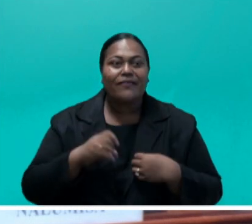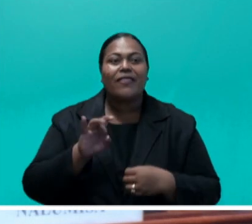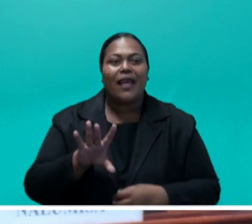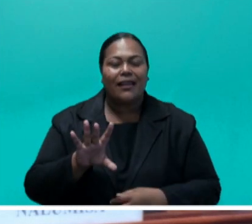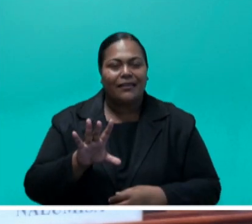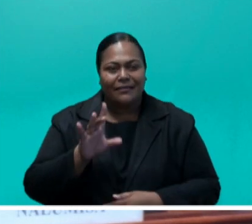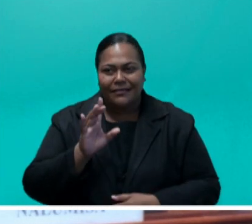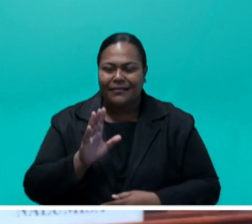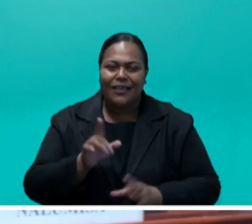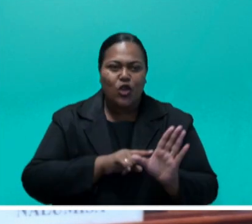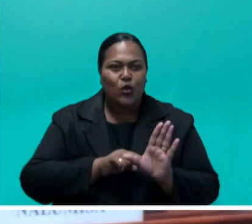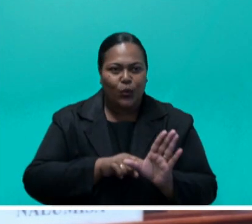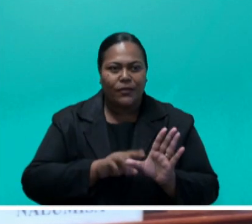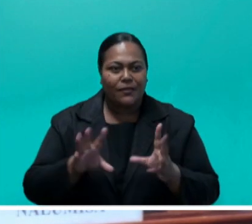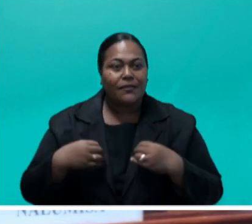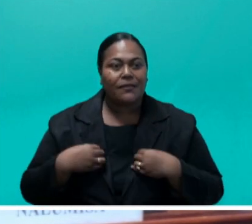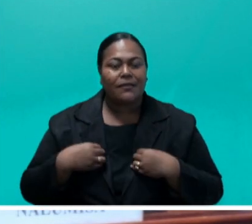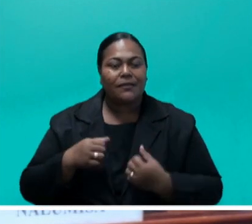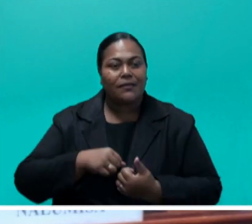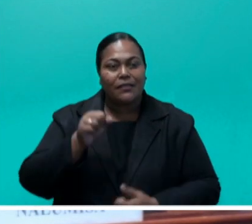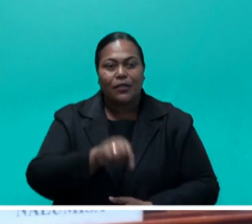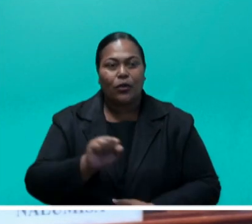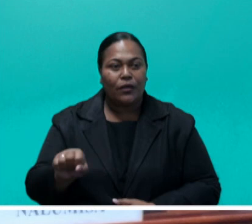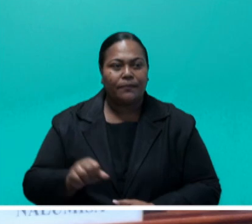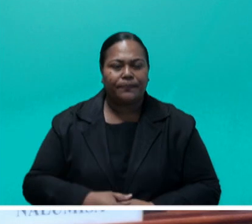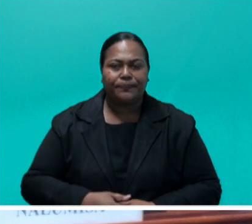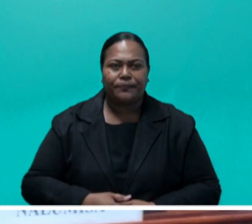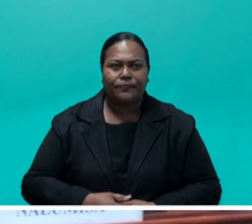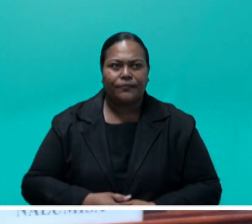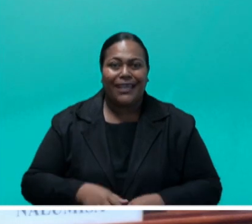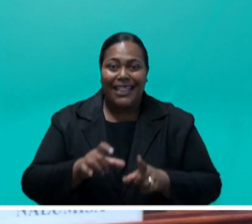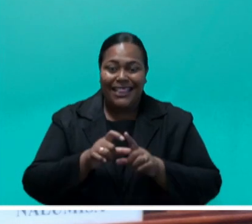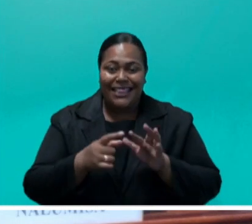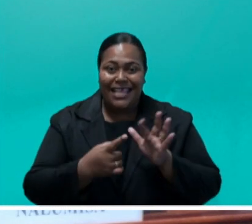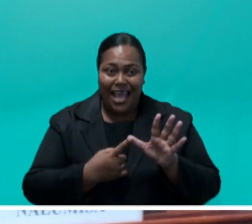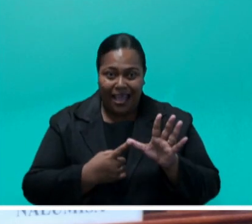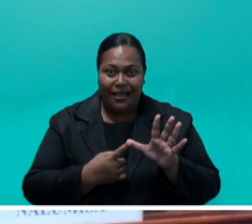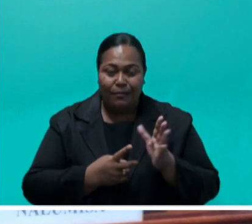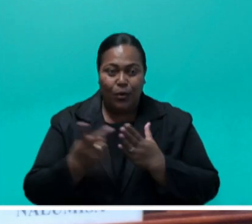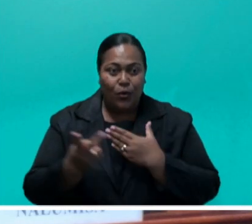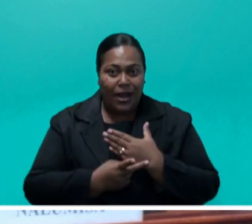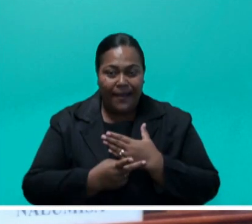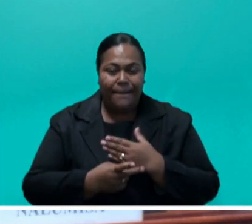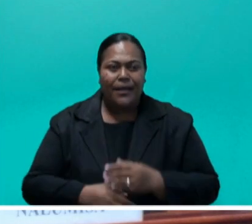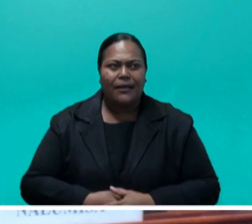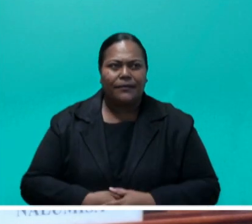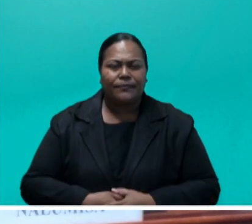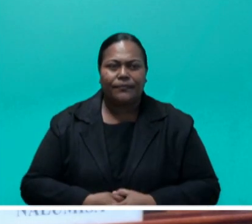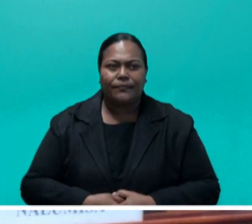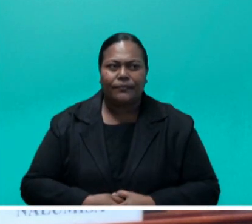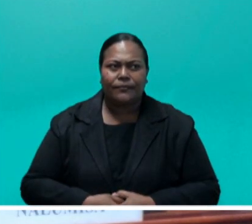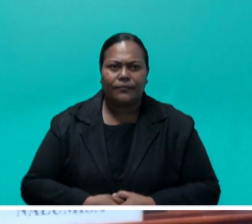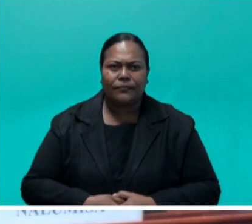Honourable Speaker, the Duke of Edinburgh's Awards program, founded by His